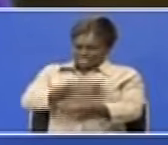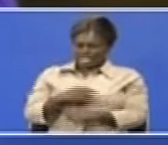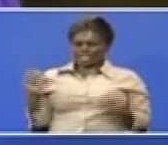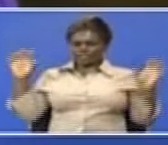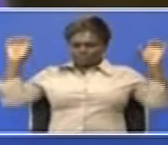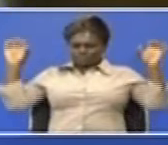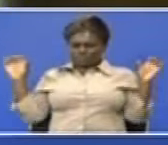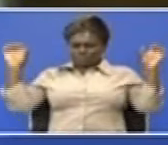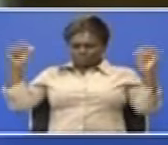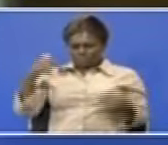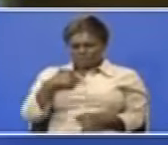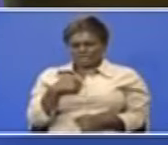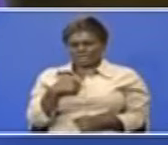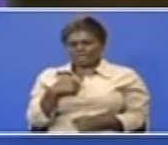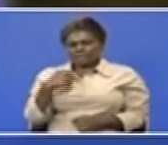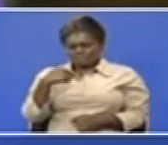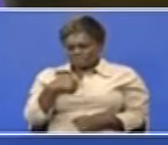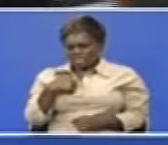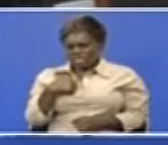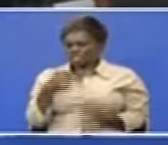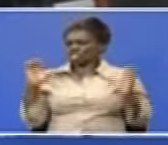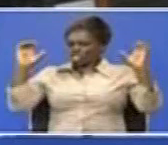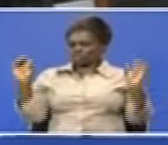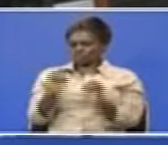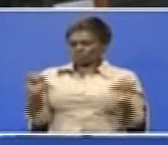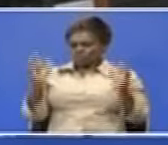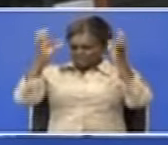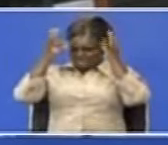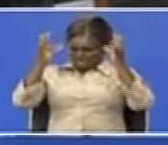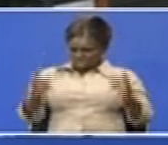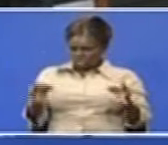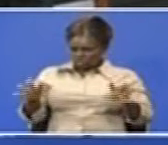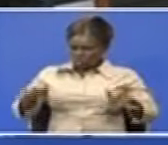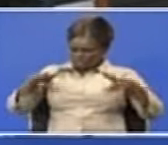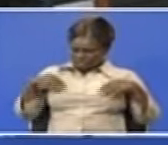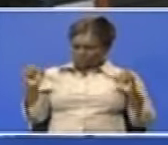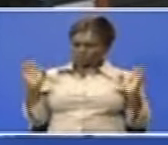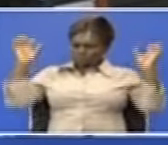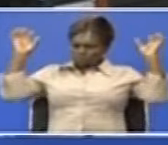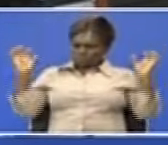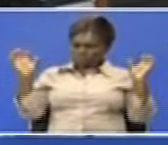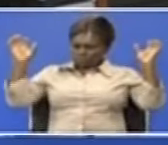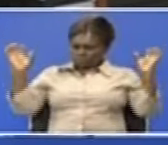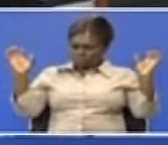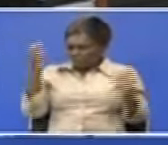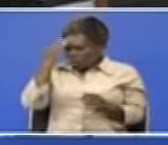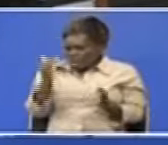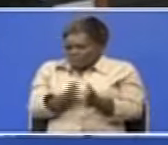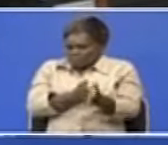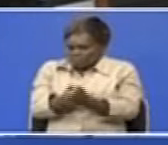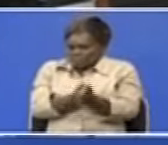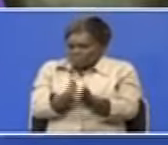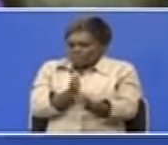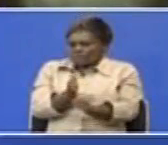career. I haven't been doing any gym. His decision to take up the gym challenge, he says, is acting as a motivation ahead